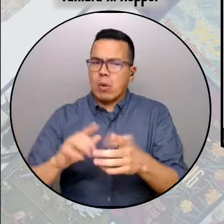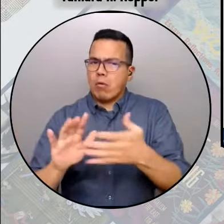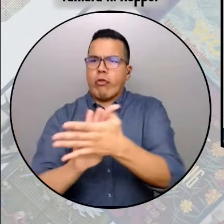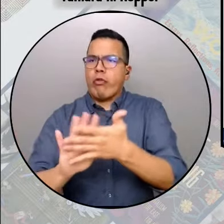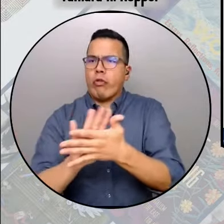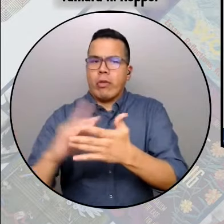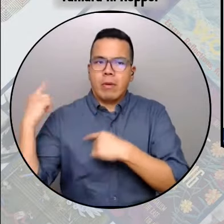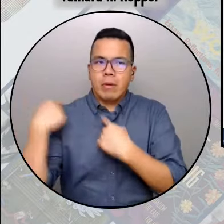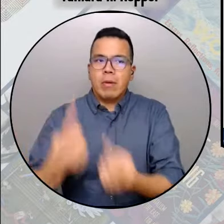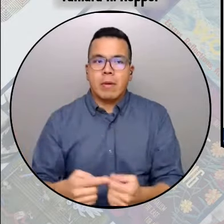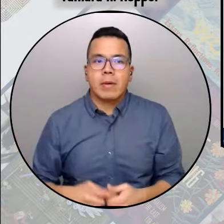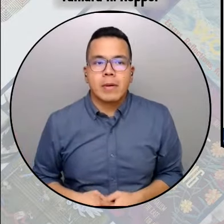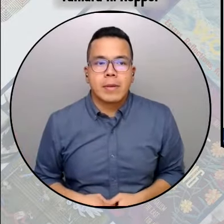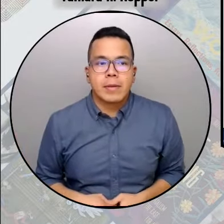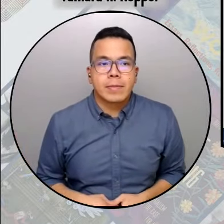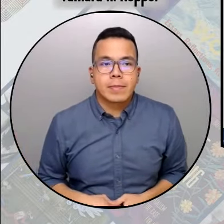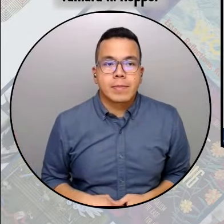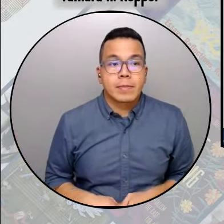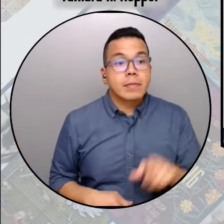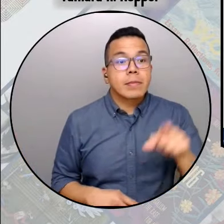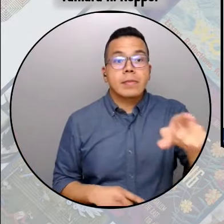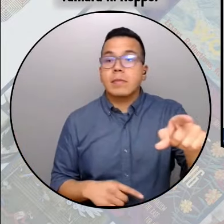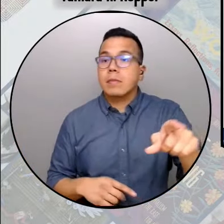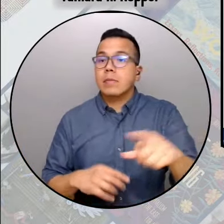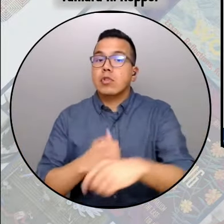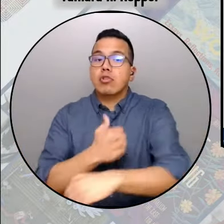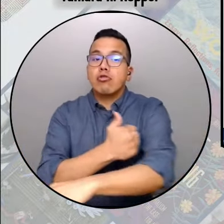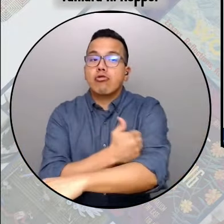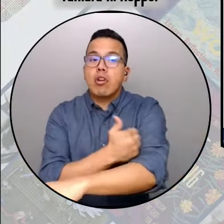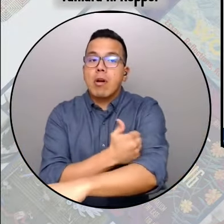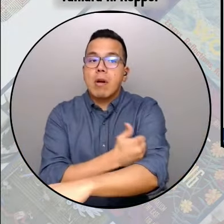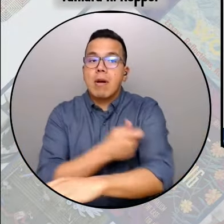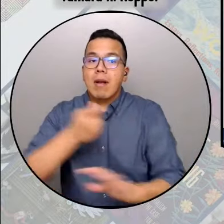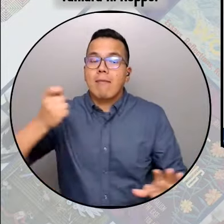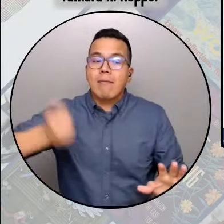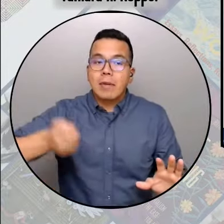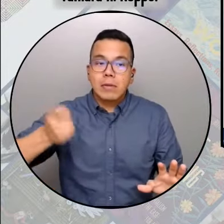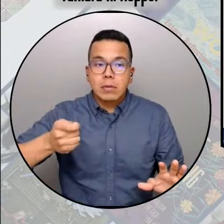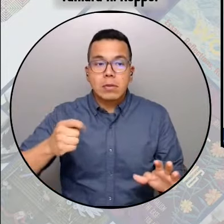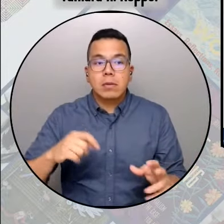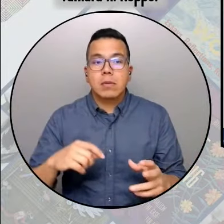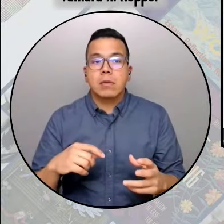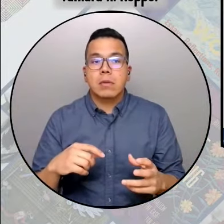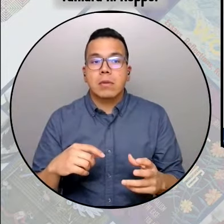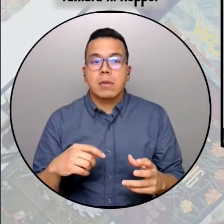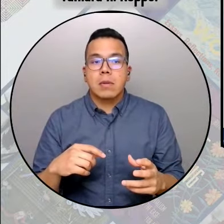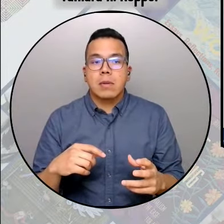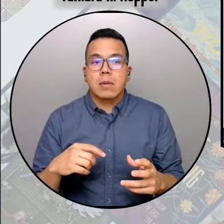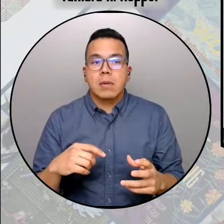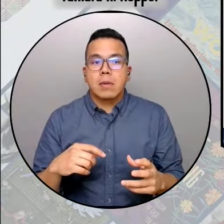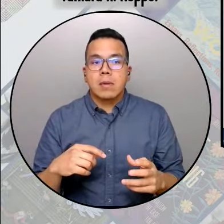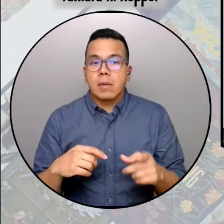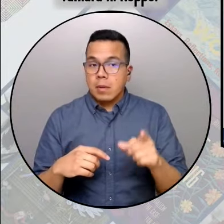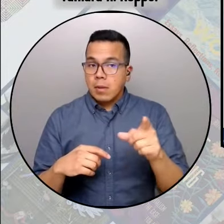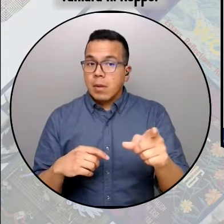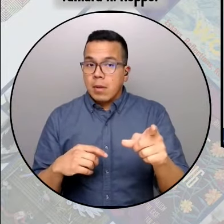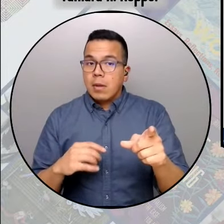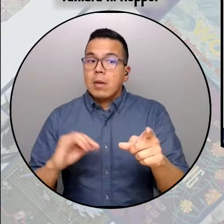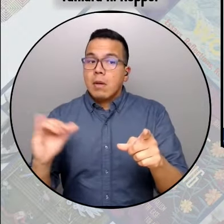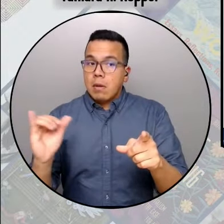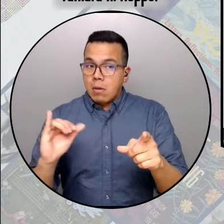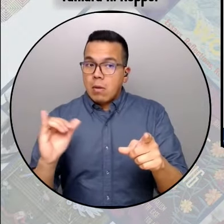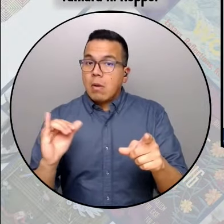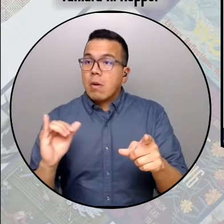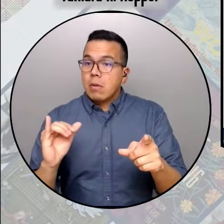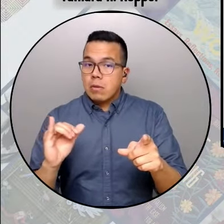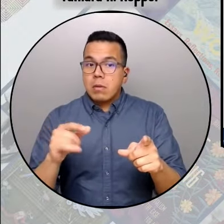is what I was getting at, drug offenses, right? Grounds of deportability as well as crimes of moral turpitude. This is also part of what's happening